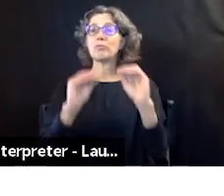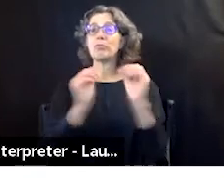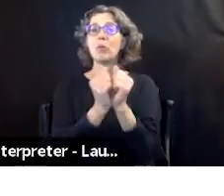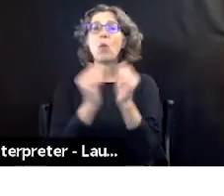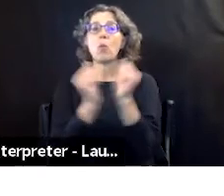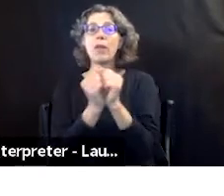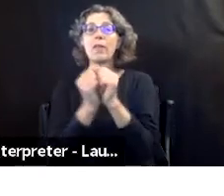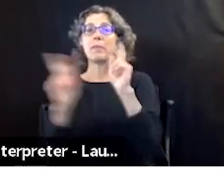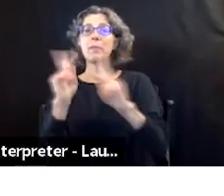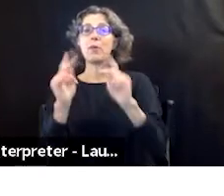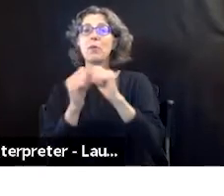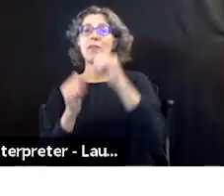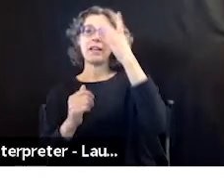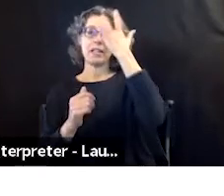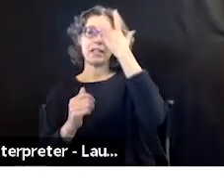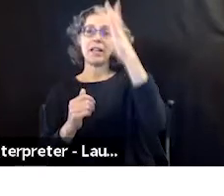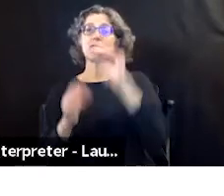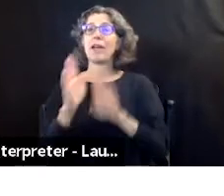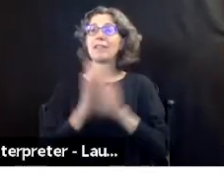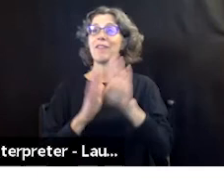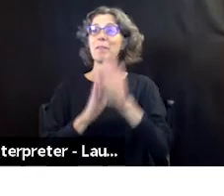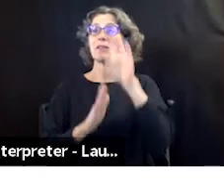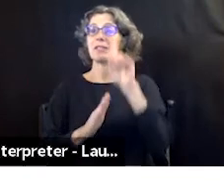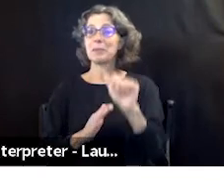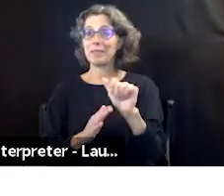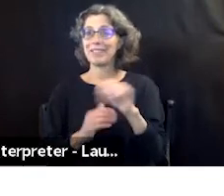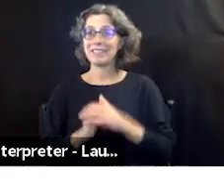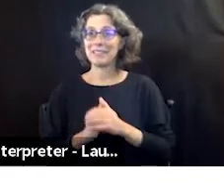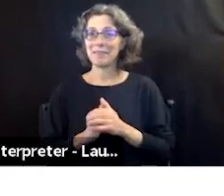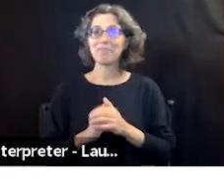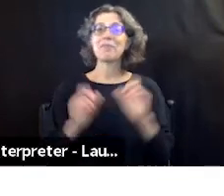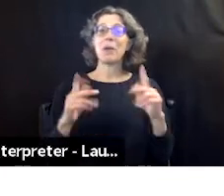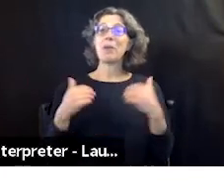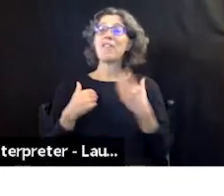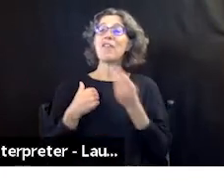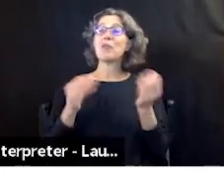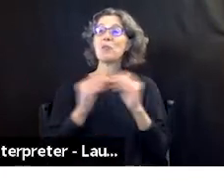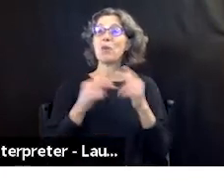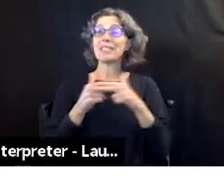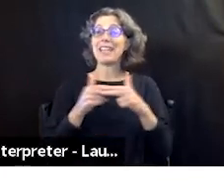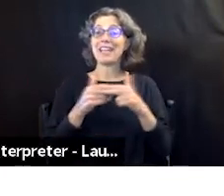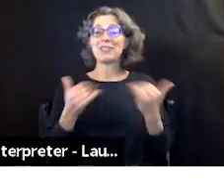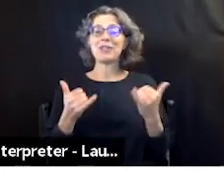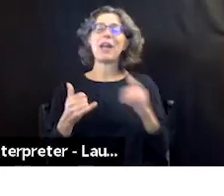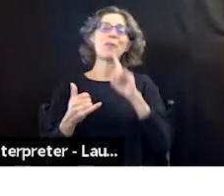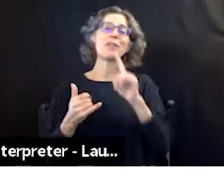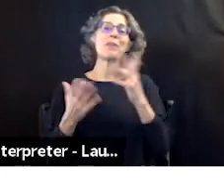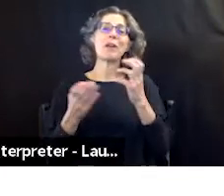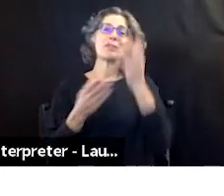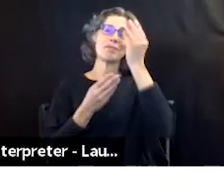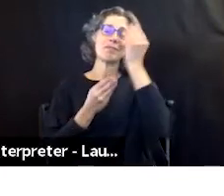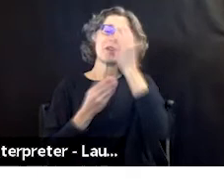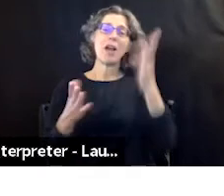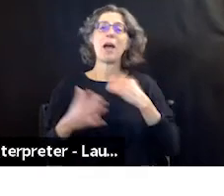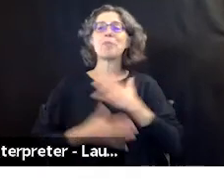All right, thank you for joining us today. We have a few more slides here, but I just want to say I really appreciate everyone participating